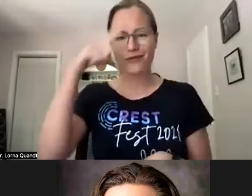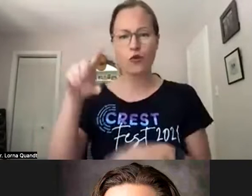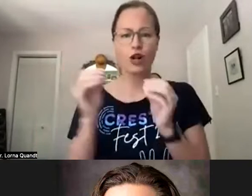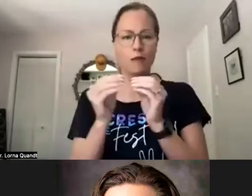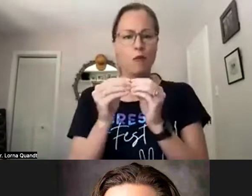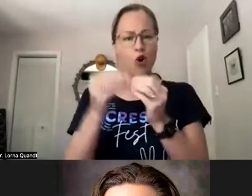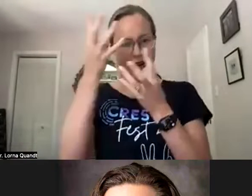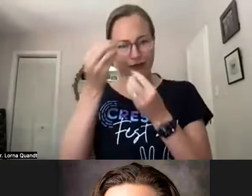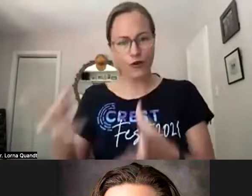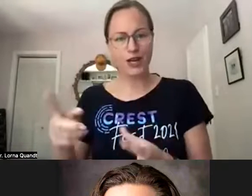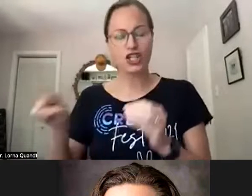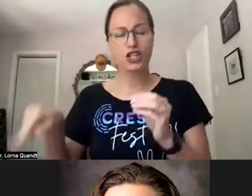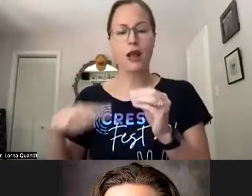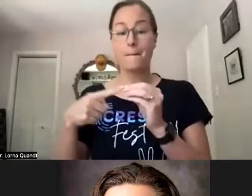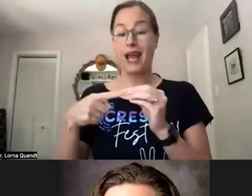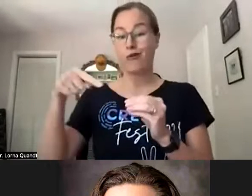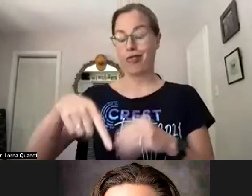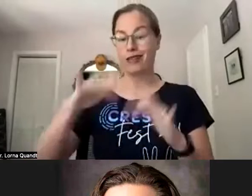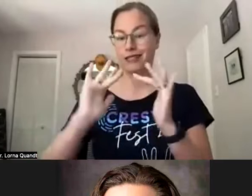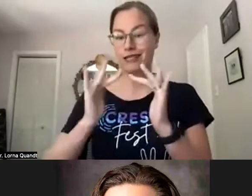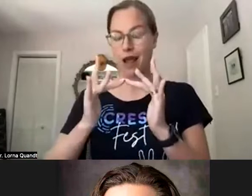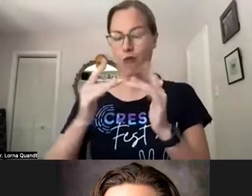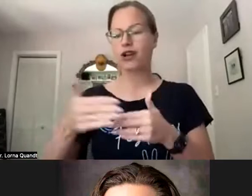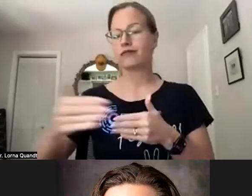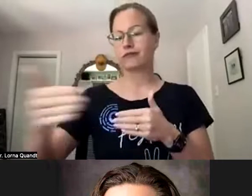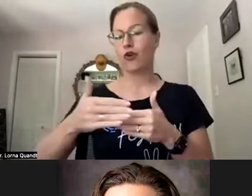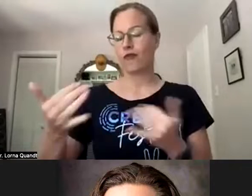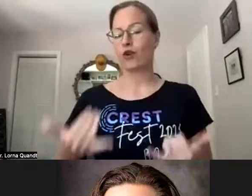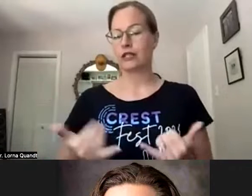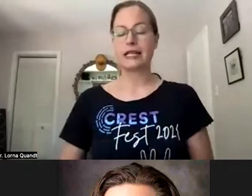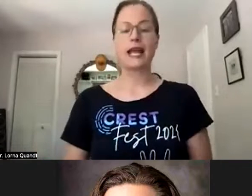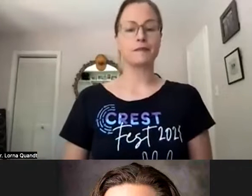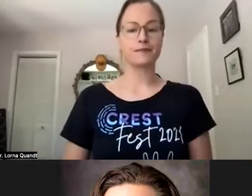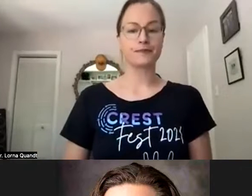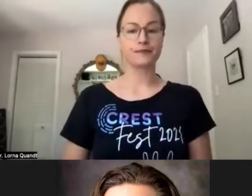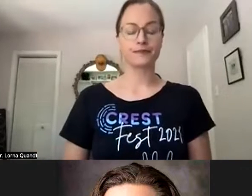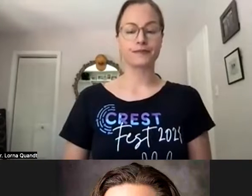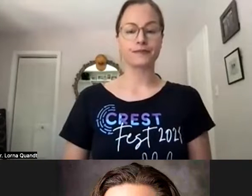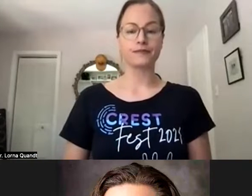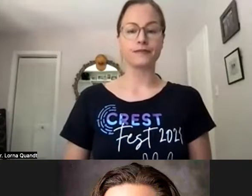Please look to the chat box for more information about this network.